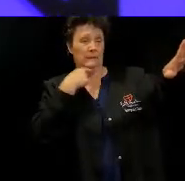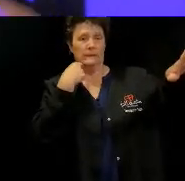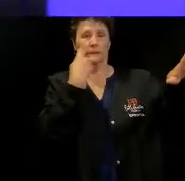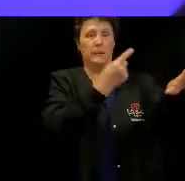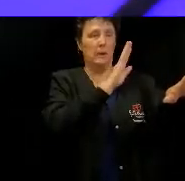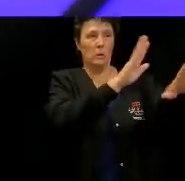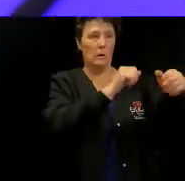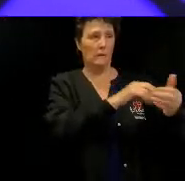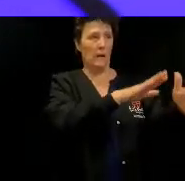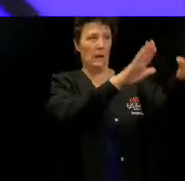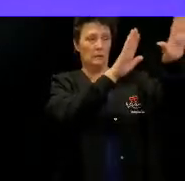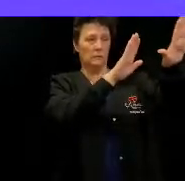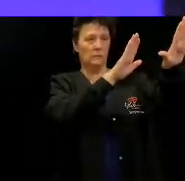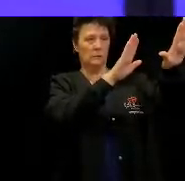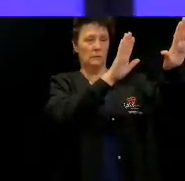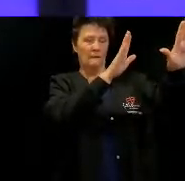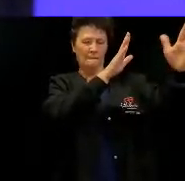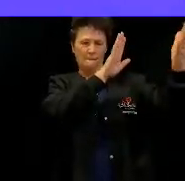Face your fear.